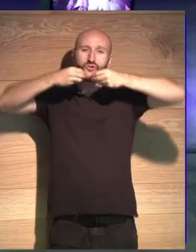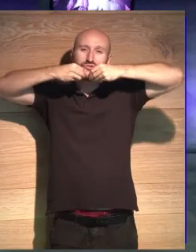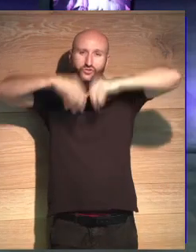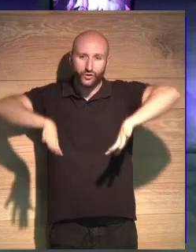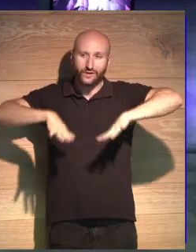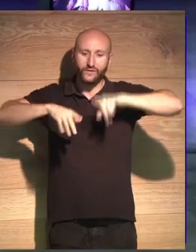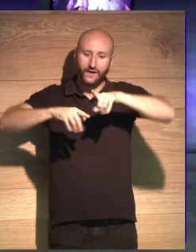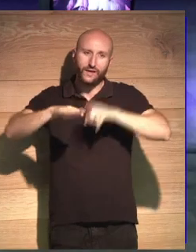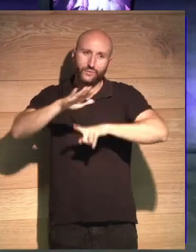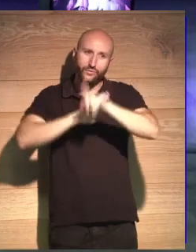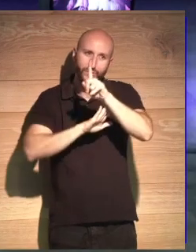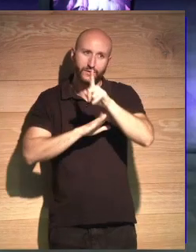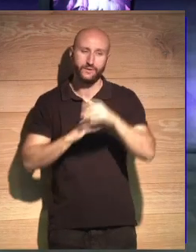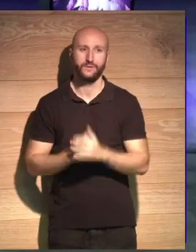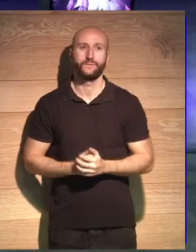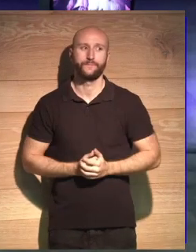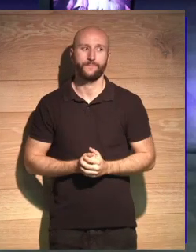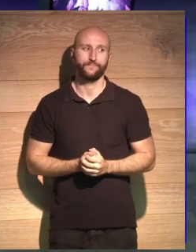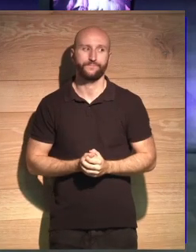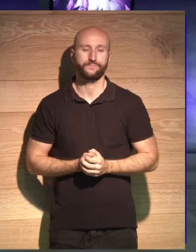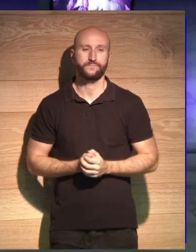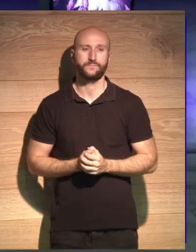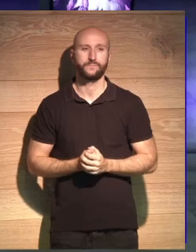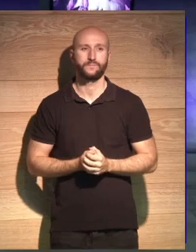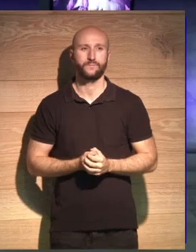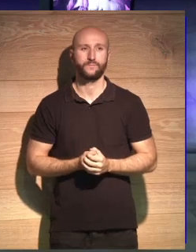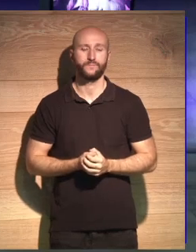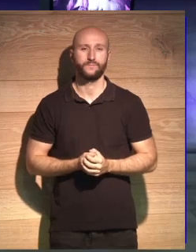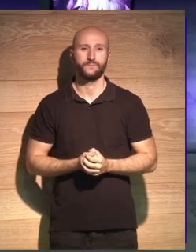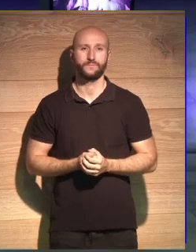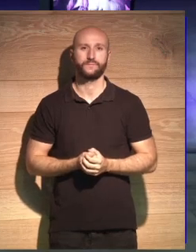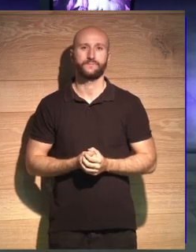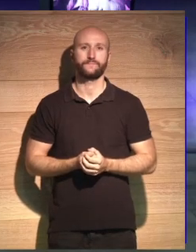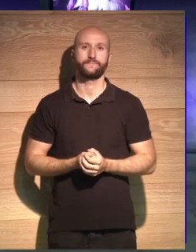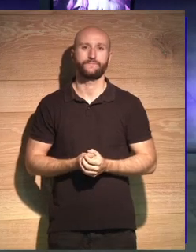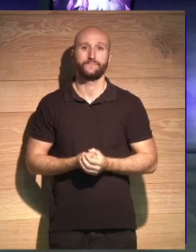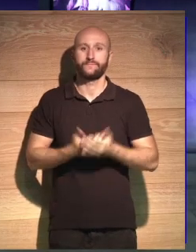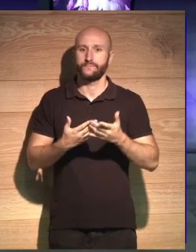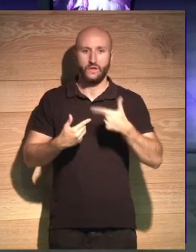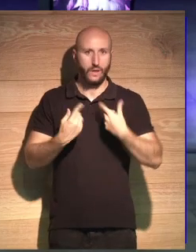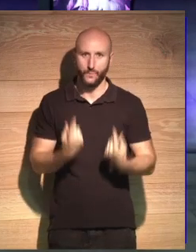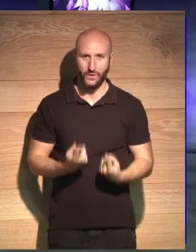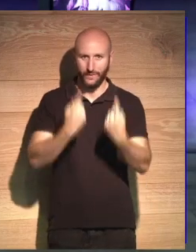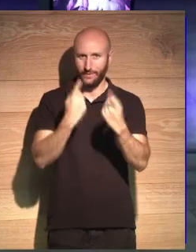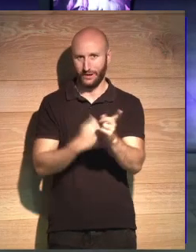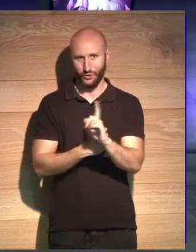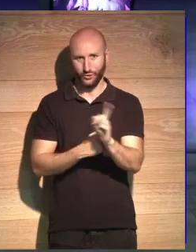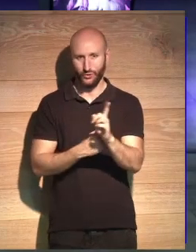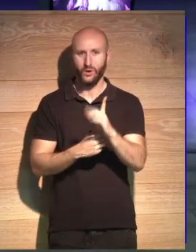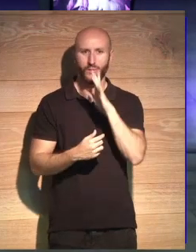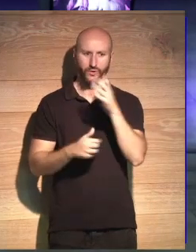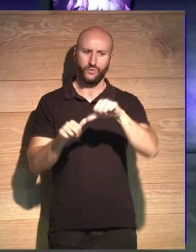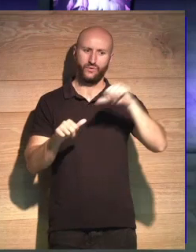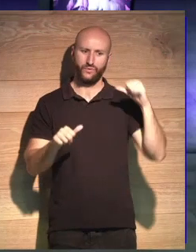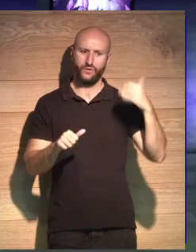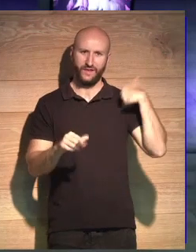different aspects towards historical thinking. I'm not the first to attempt to